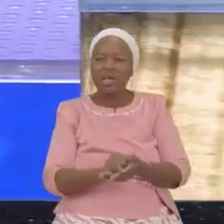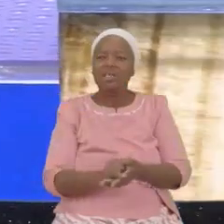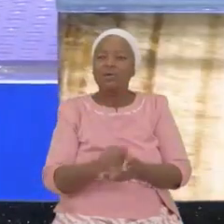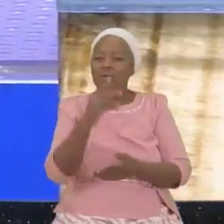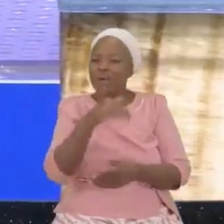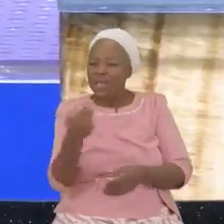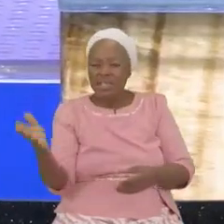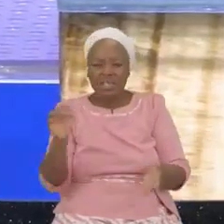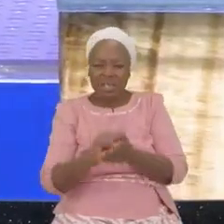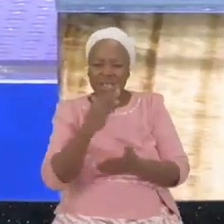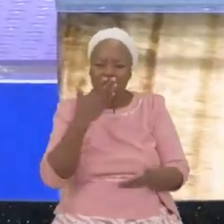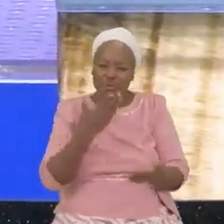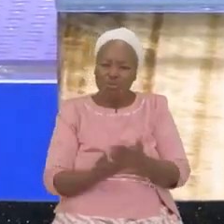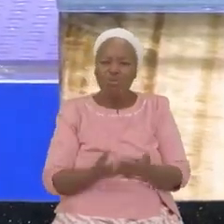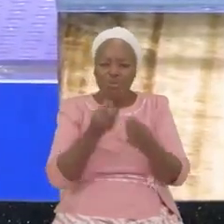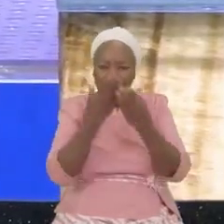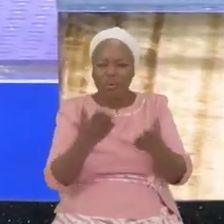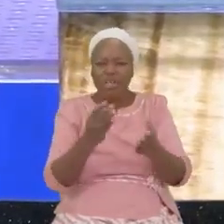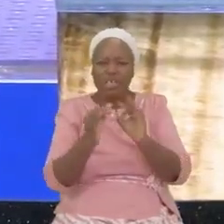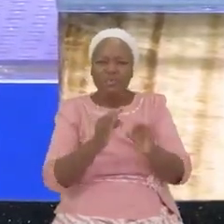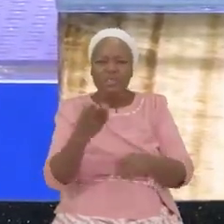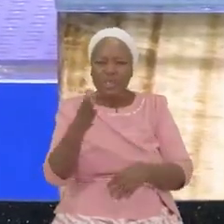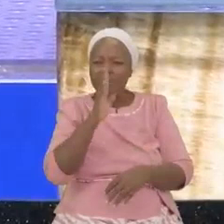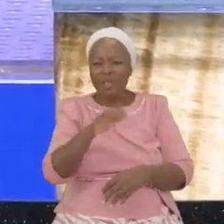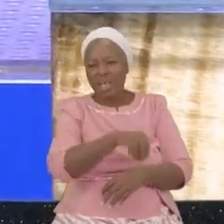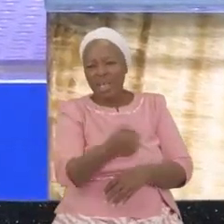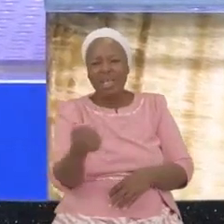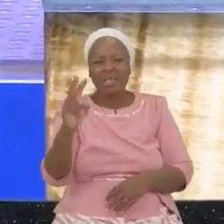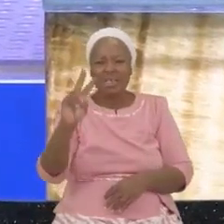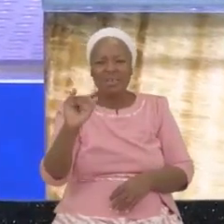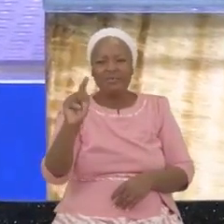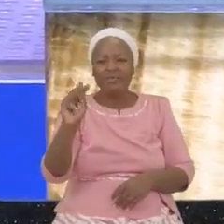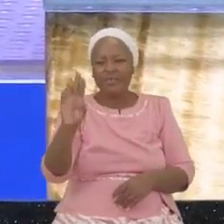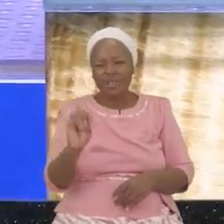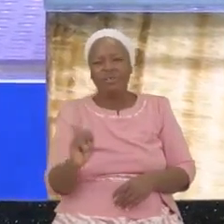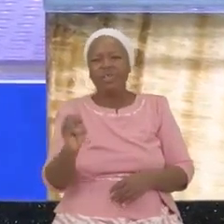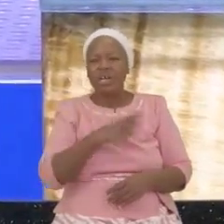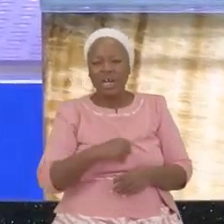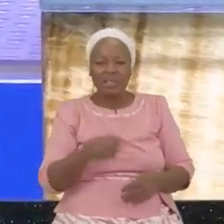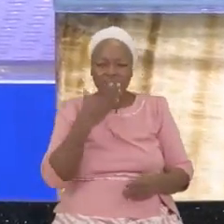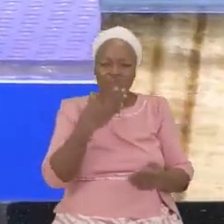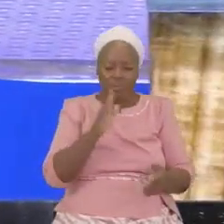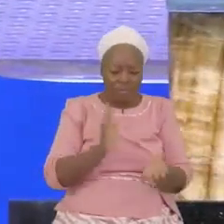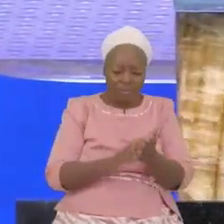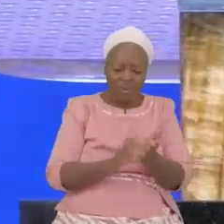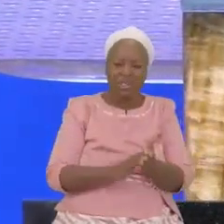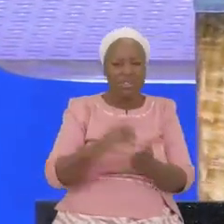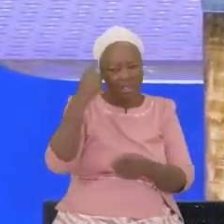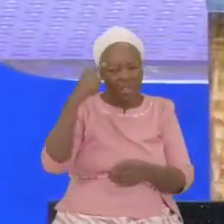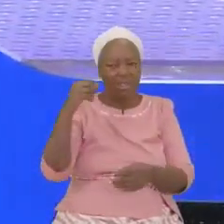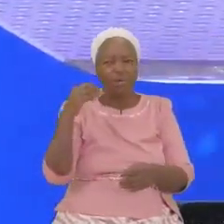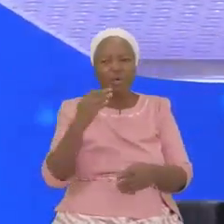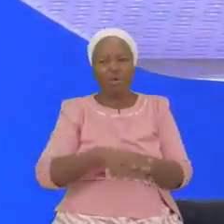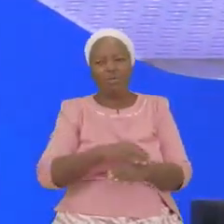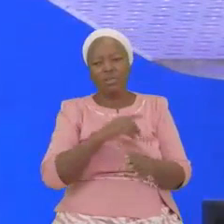if there be any virtue, if there be any praise, think on these things. Look at verse 9.